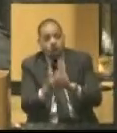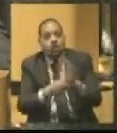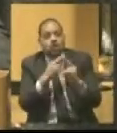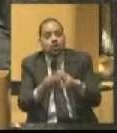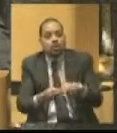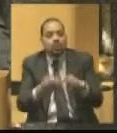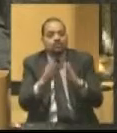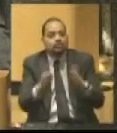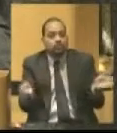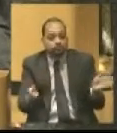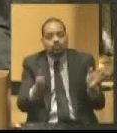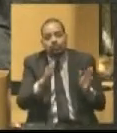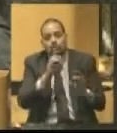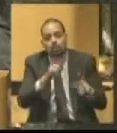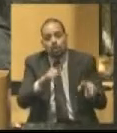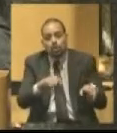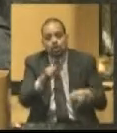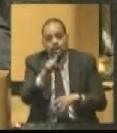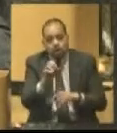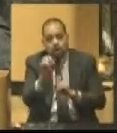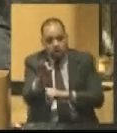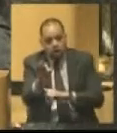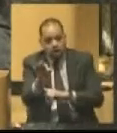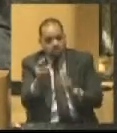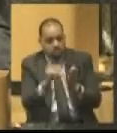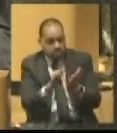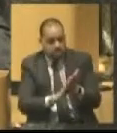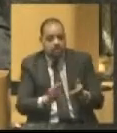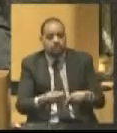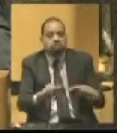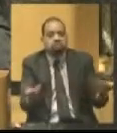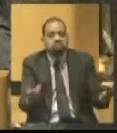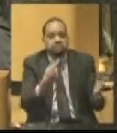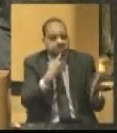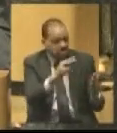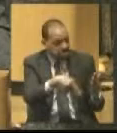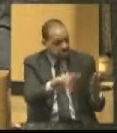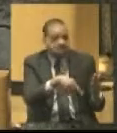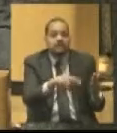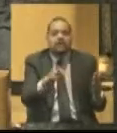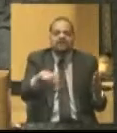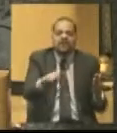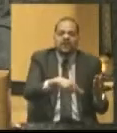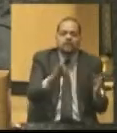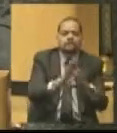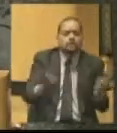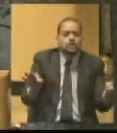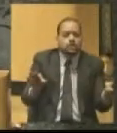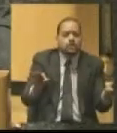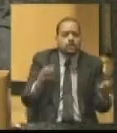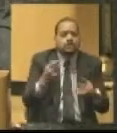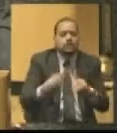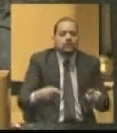Sherman got the point. Quote, "They are free," Sherman finally admitted in the fall of 1862. Quote, "The President declares